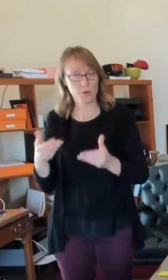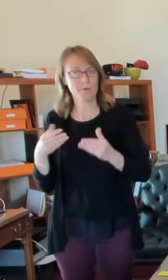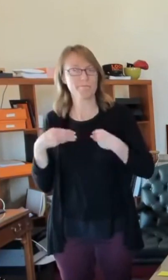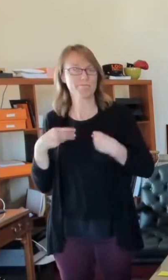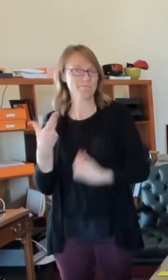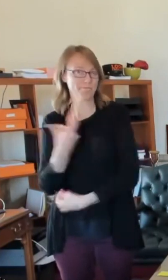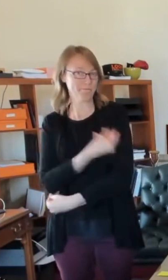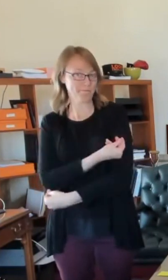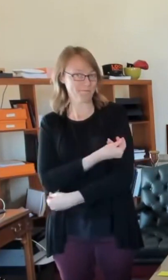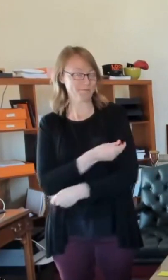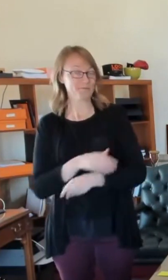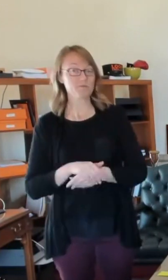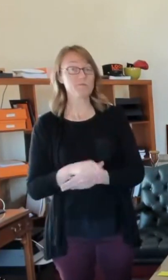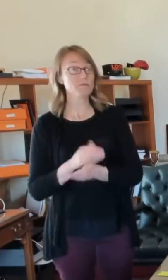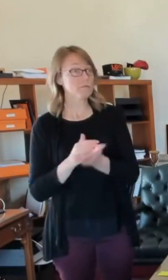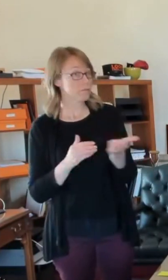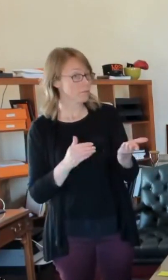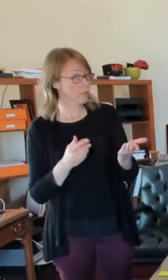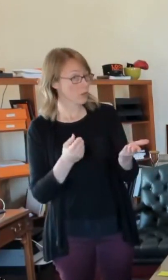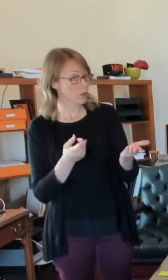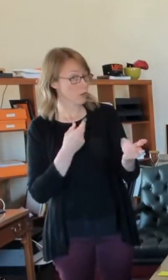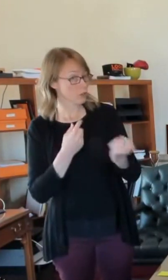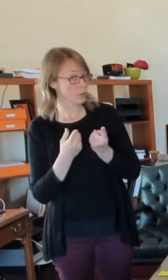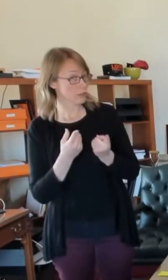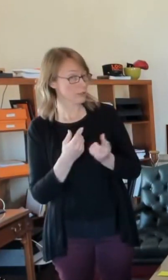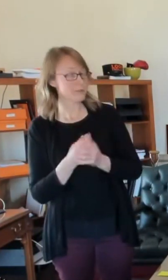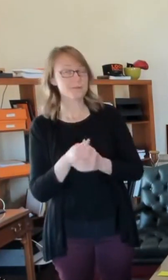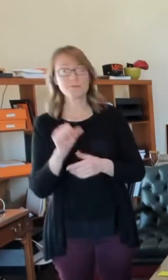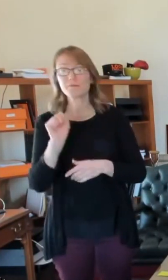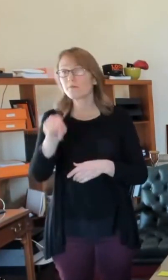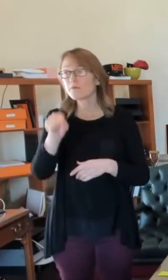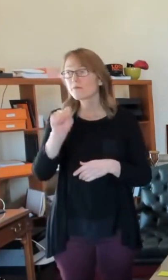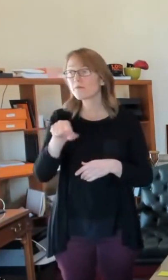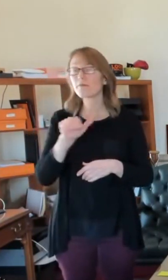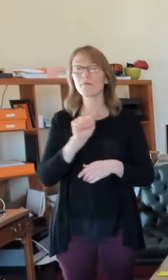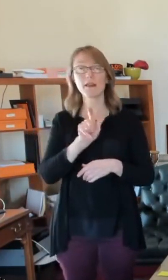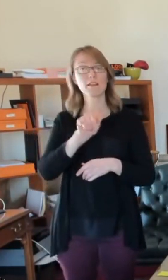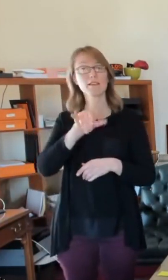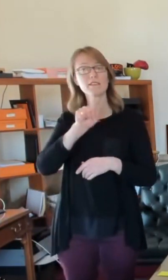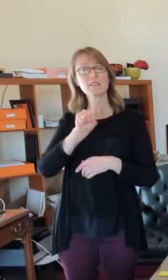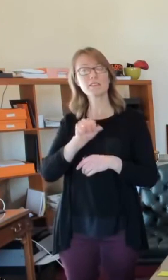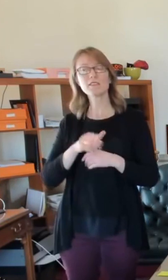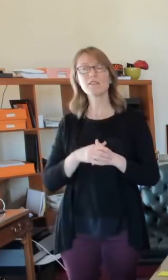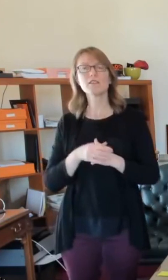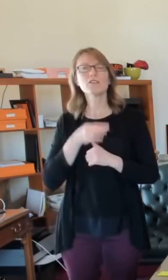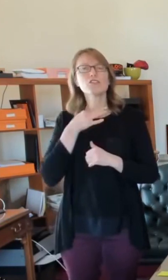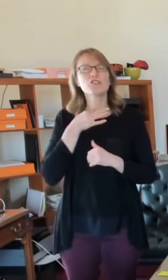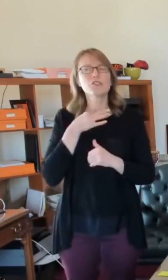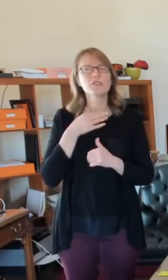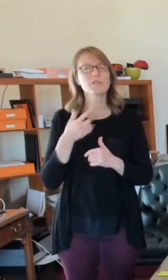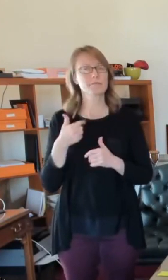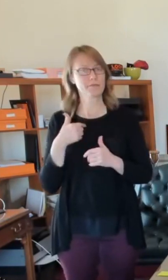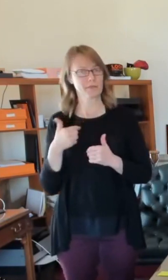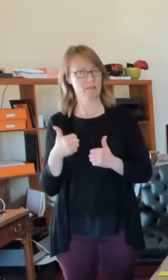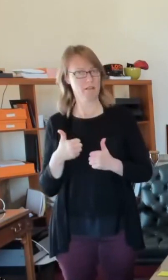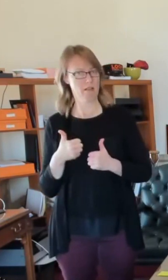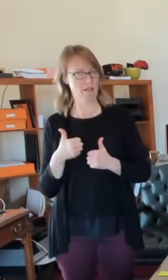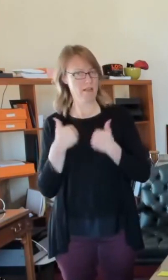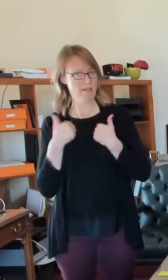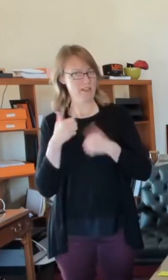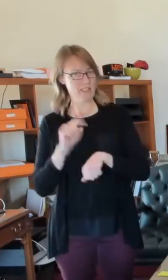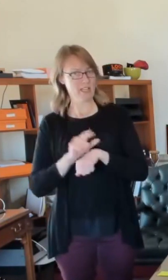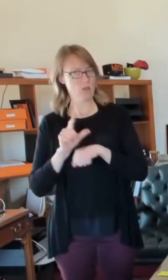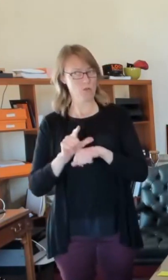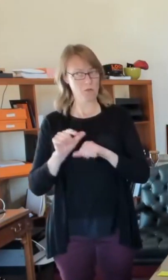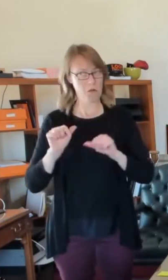some questions? So Alice has a question about being eligible and living in the city of St. Louis, eligible for the vaccine,